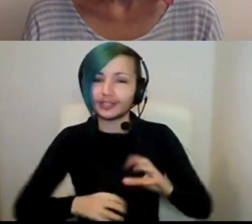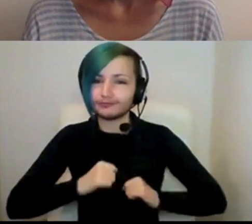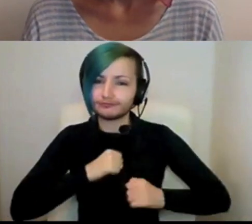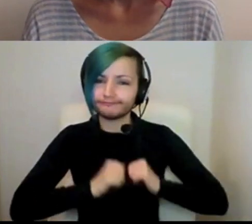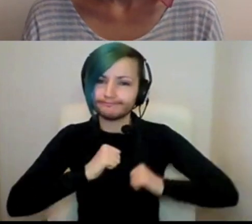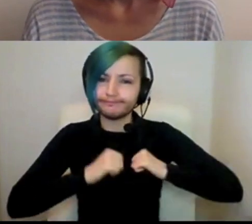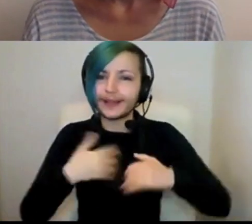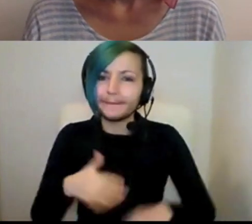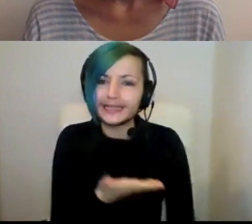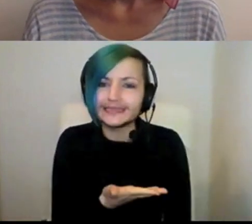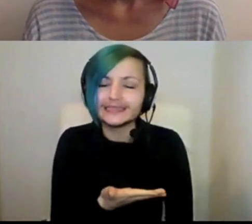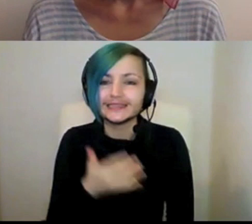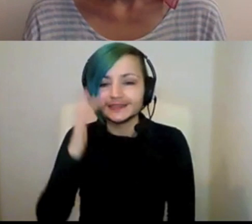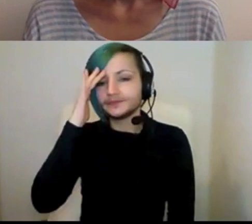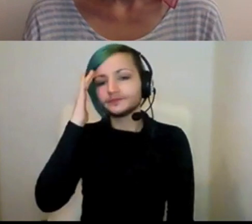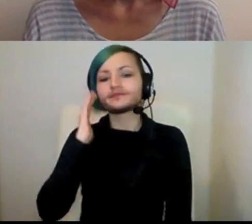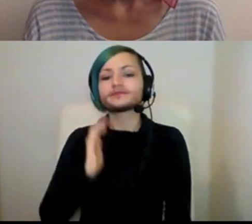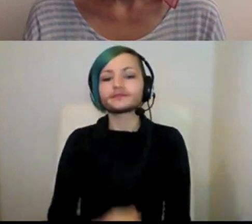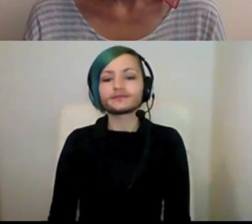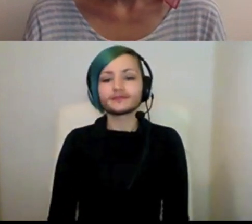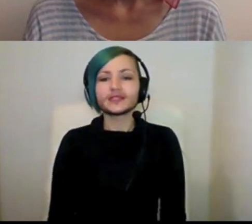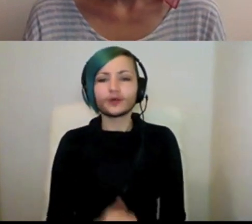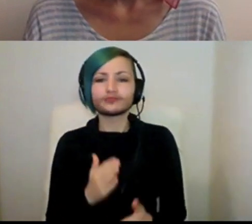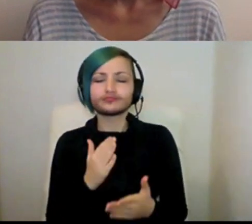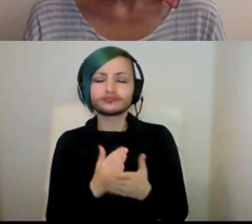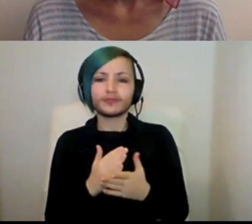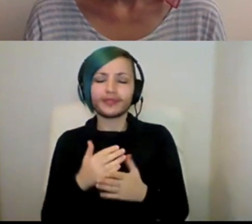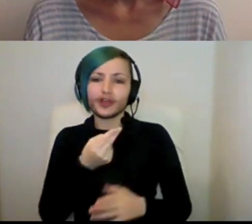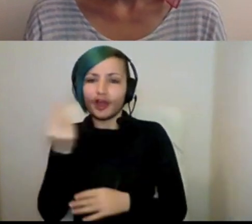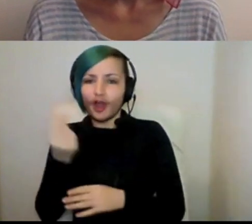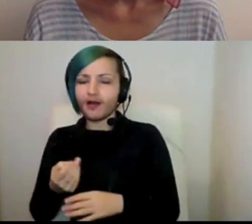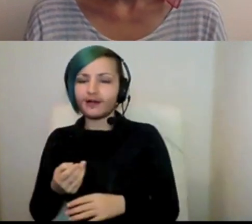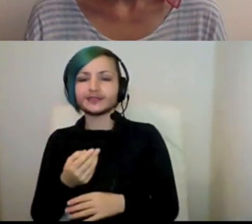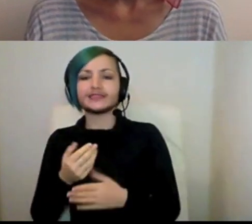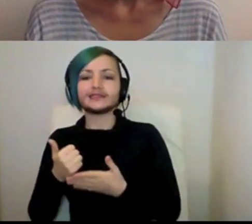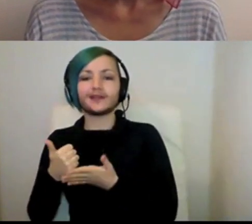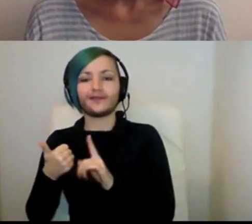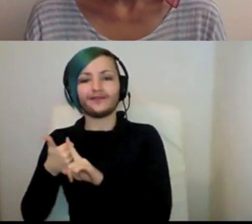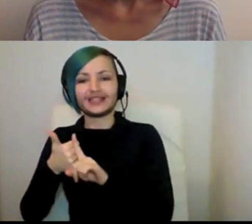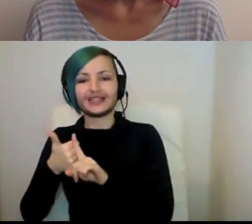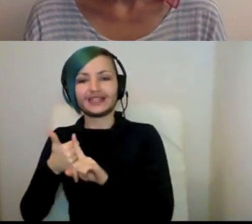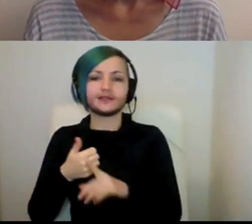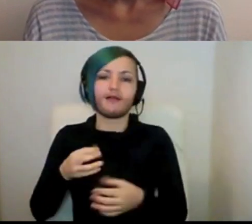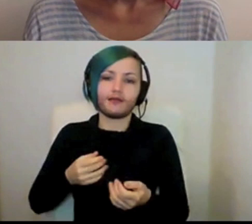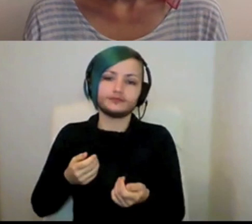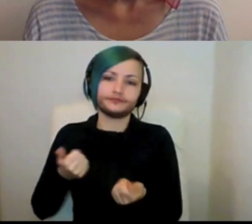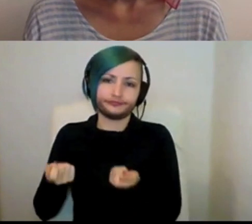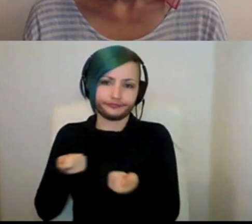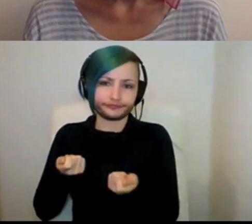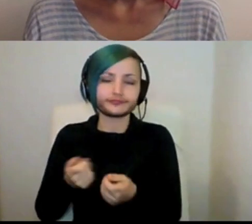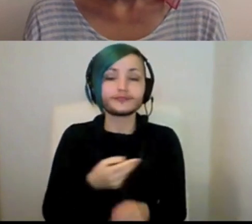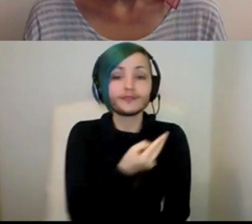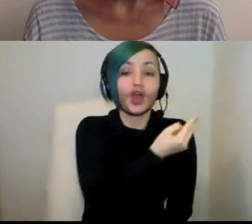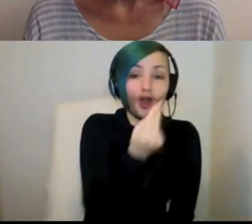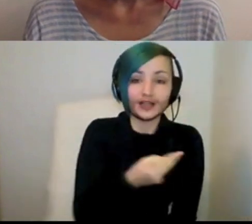artist facilitators is that the relationship between the artist facilitator and the artist, and in most cases, it's been a